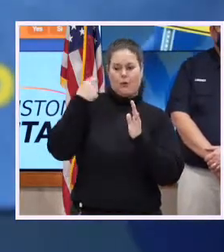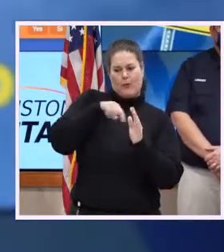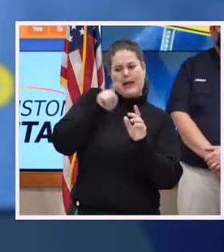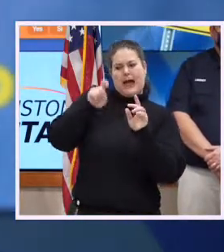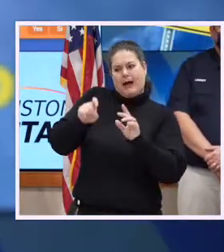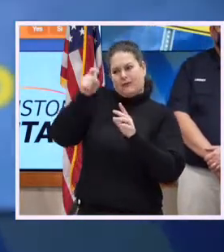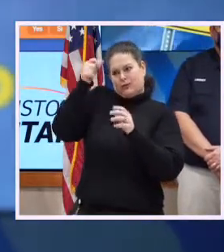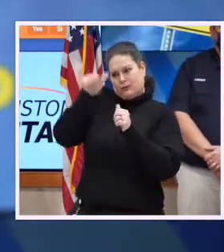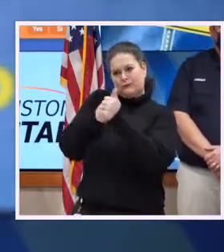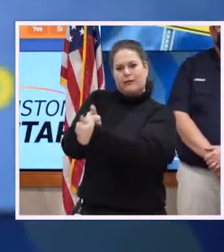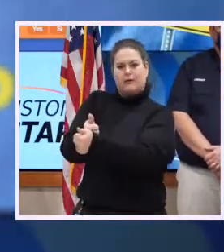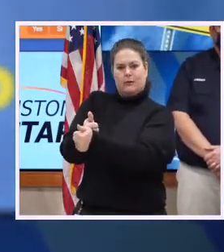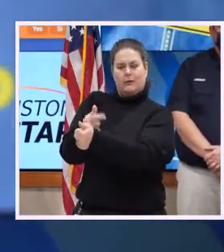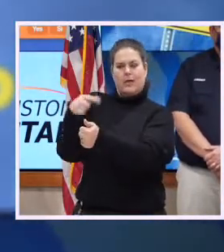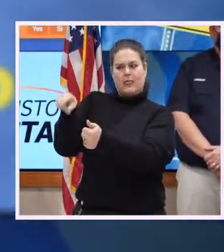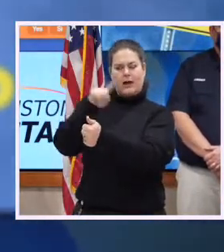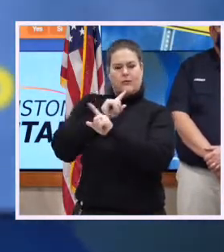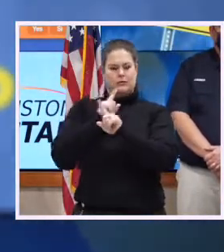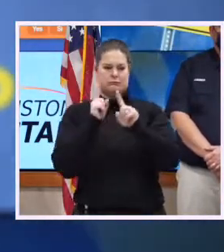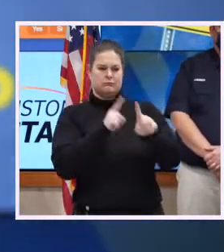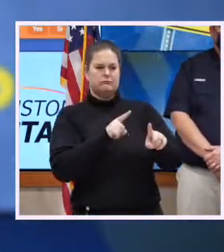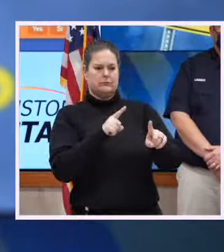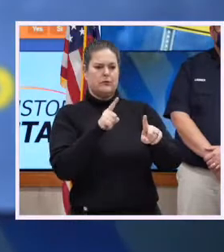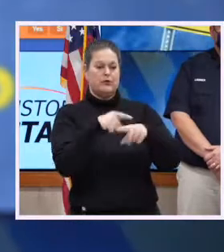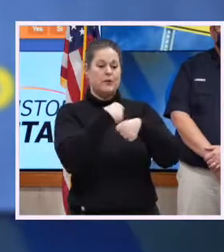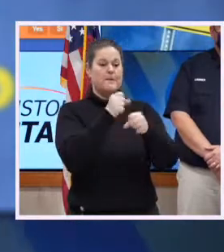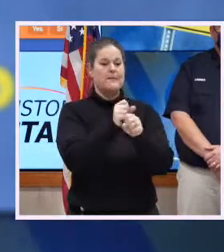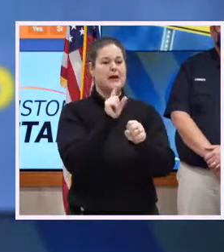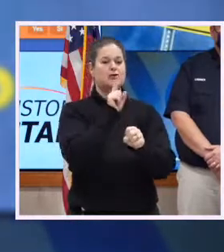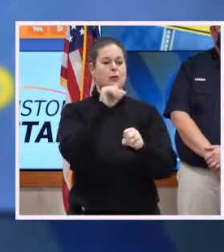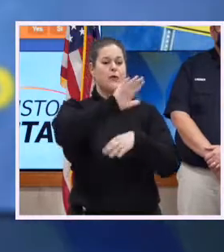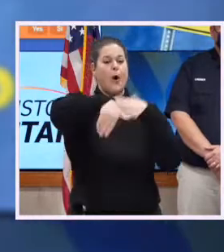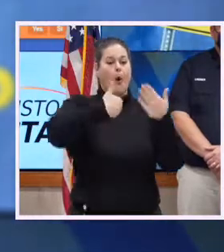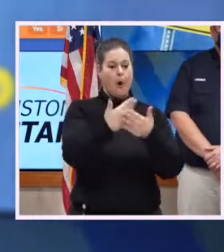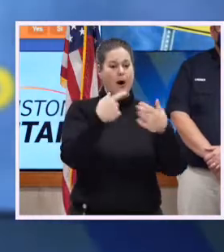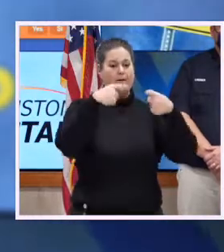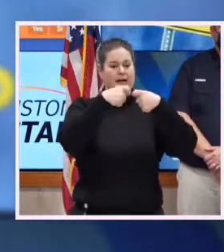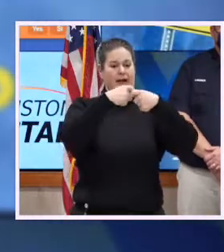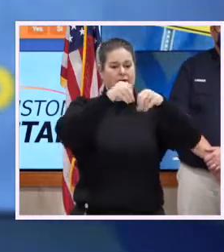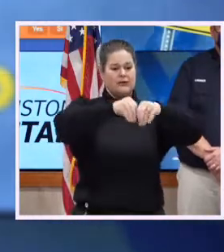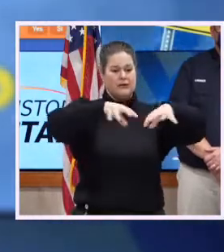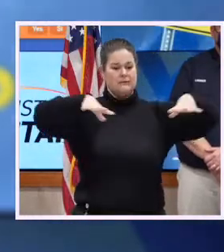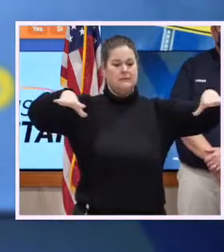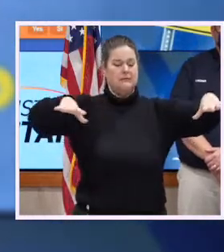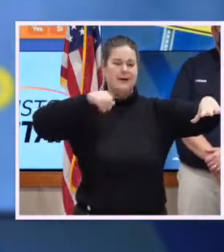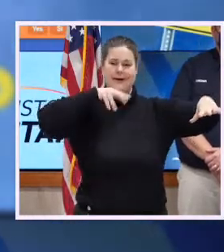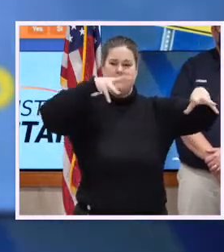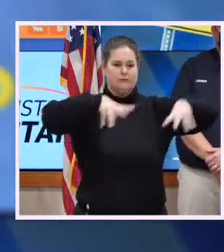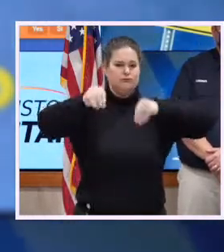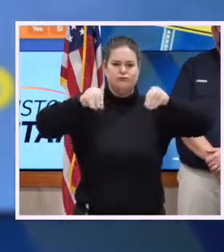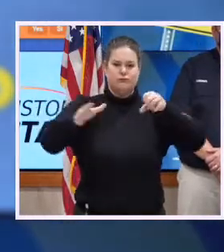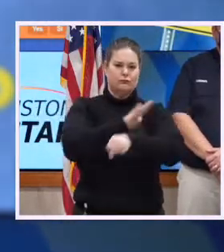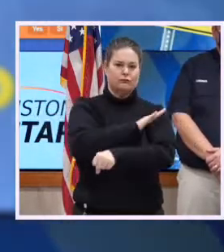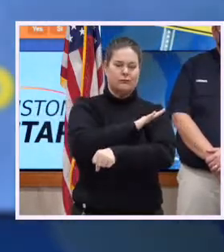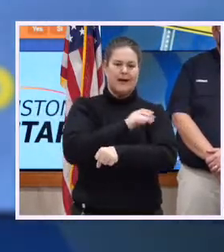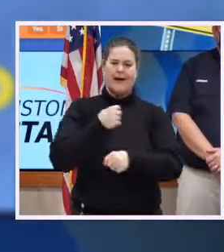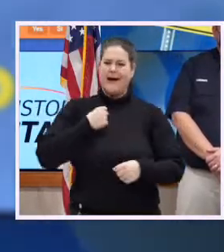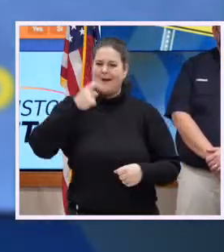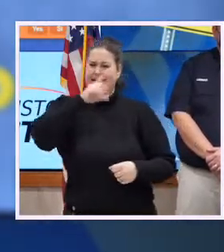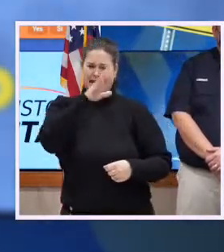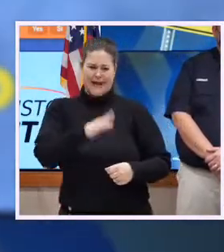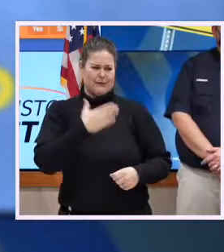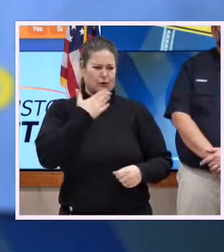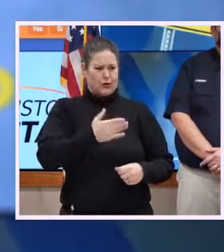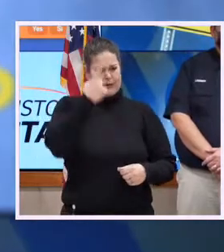those directives in order to keep the entire grid functioning. I understand that it's never good for a customer to